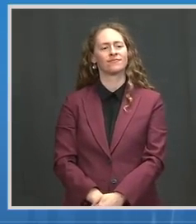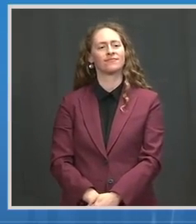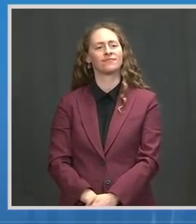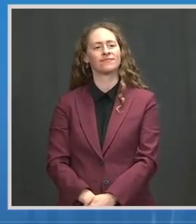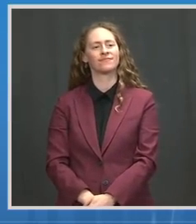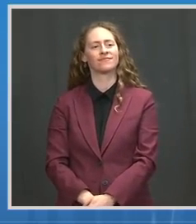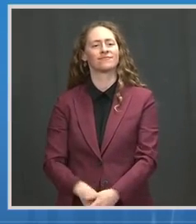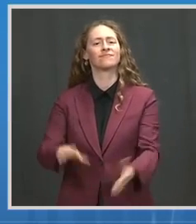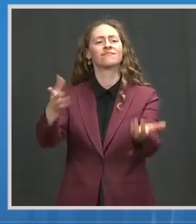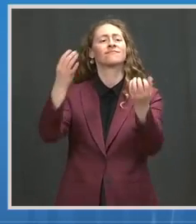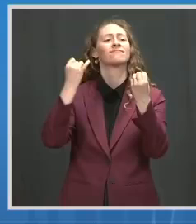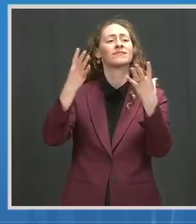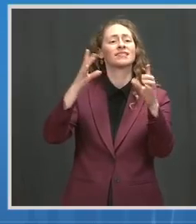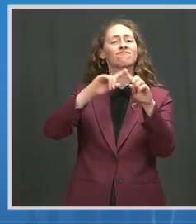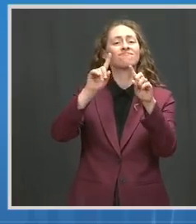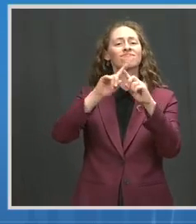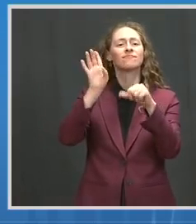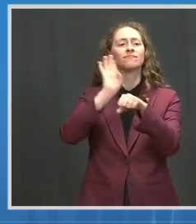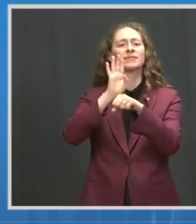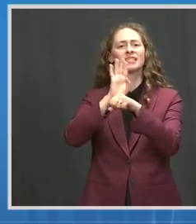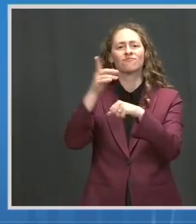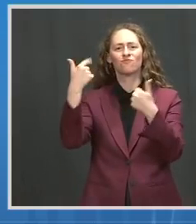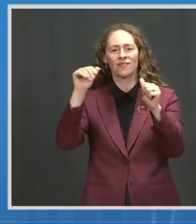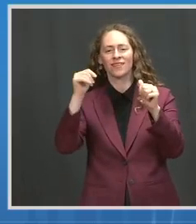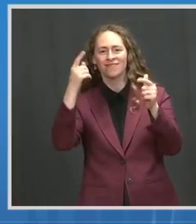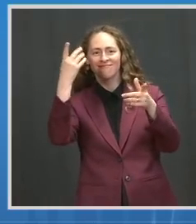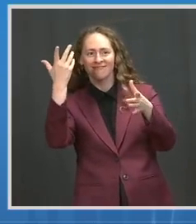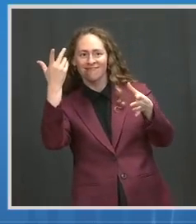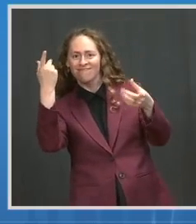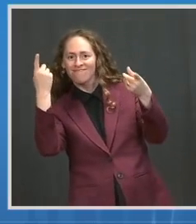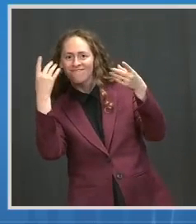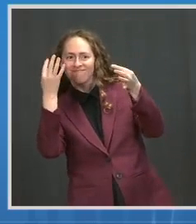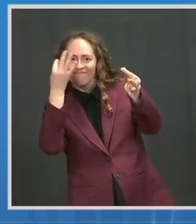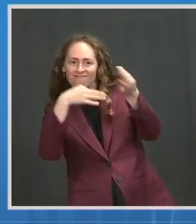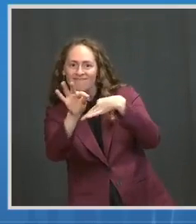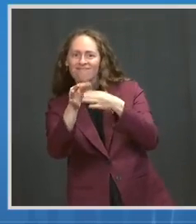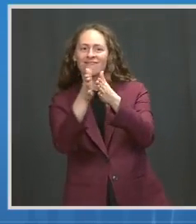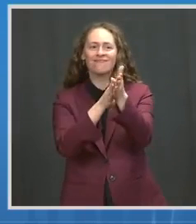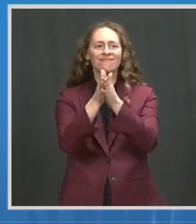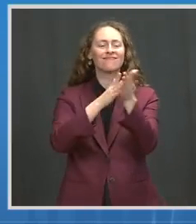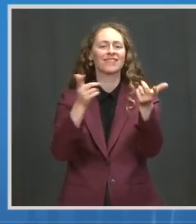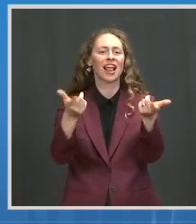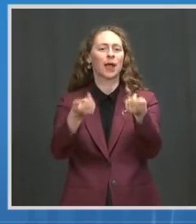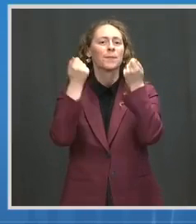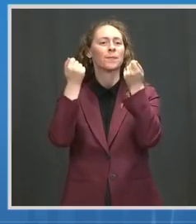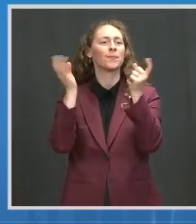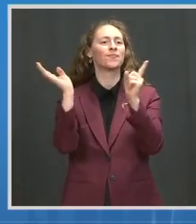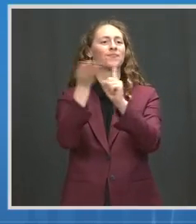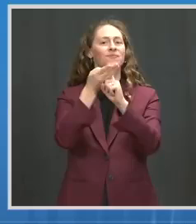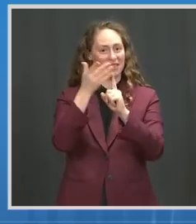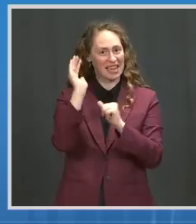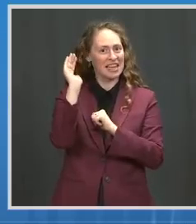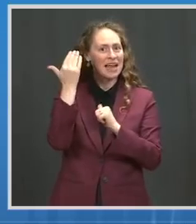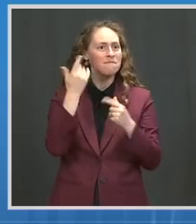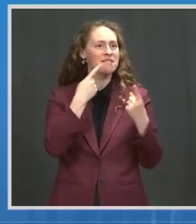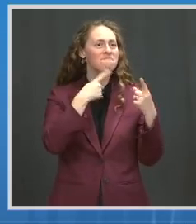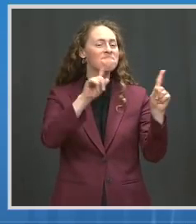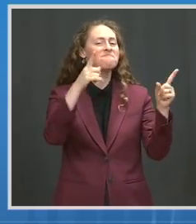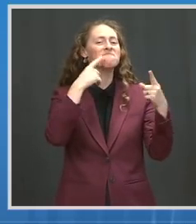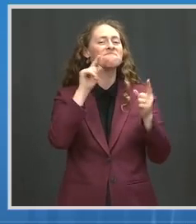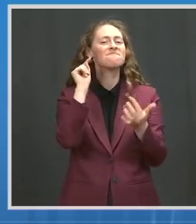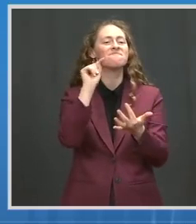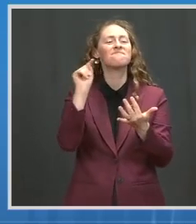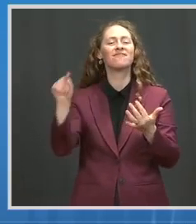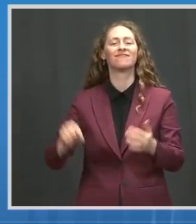programs, and anecdotal reports are emerging that many of these are working well. Look at Jonathan